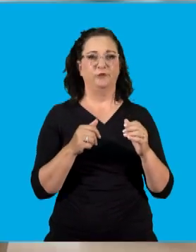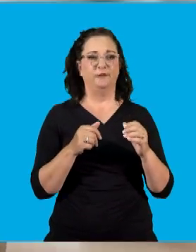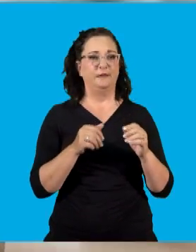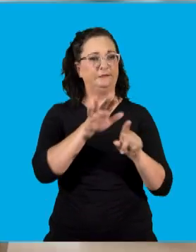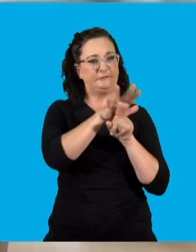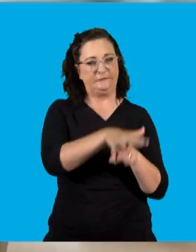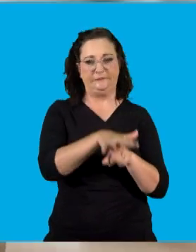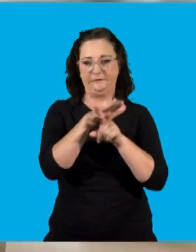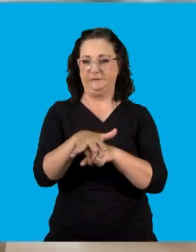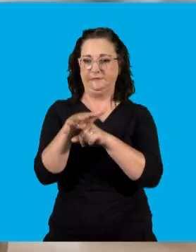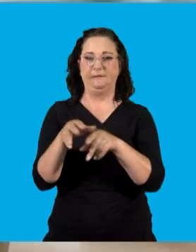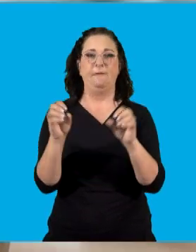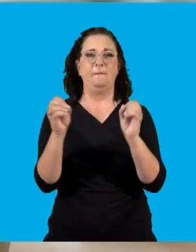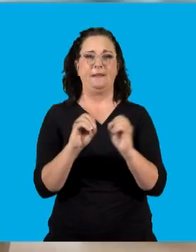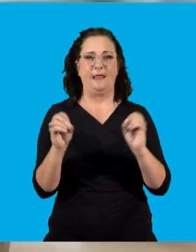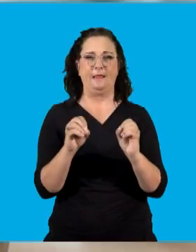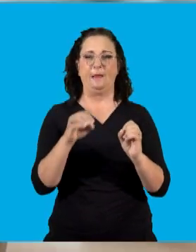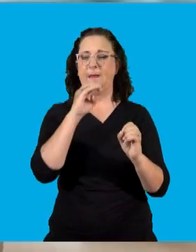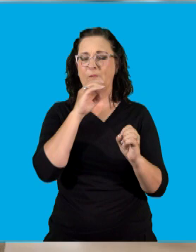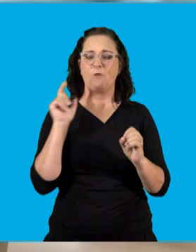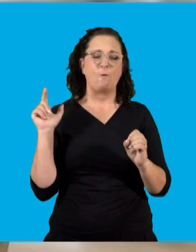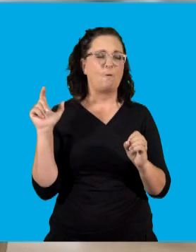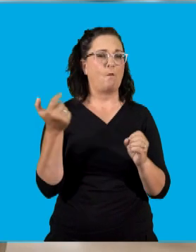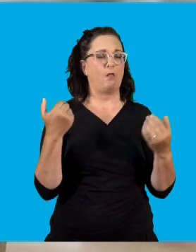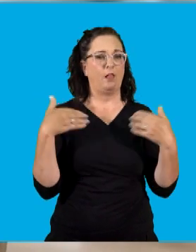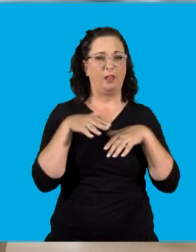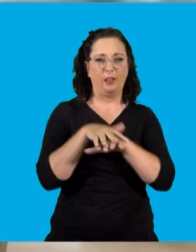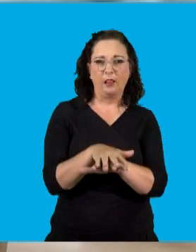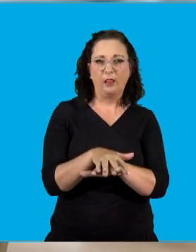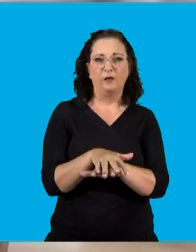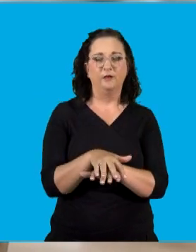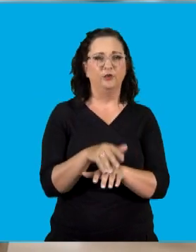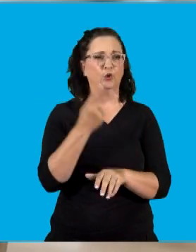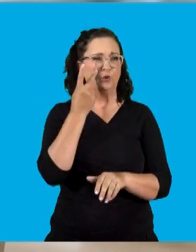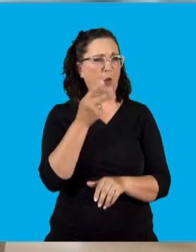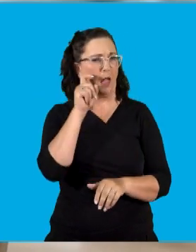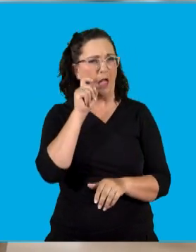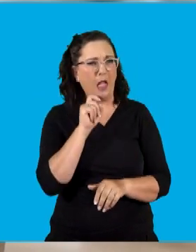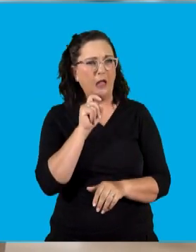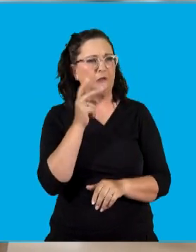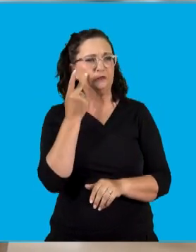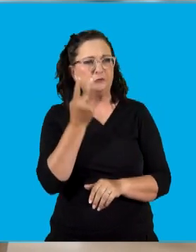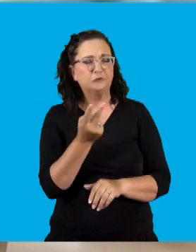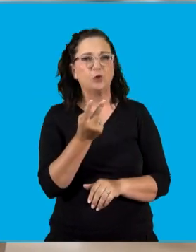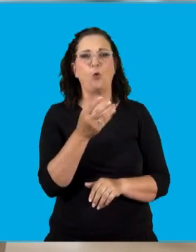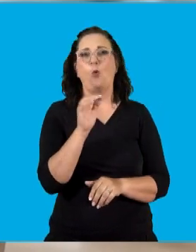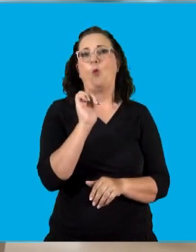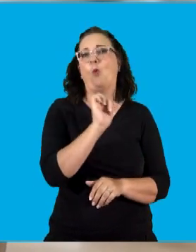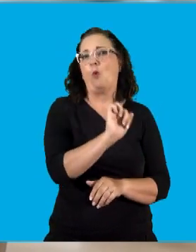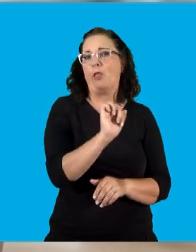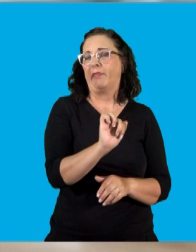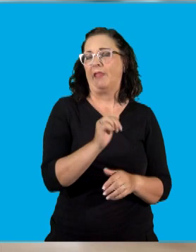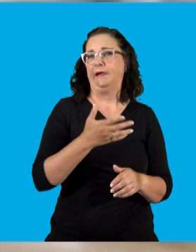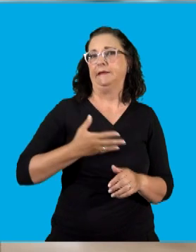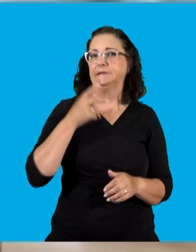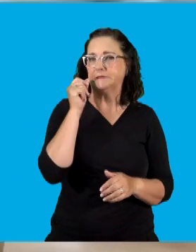you include everybody without looking at their age, without looking at their gender, without looking at their race.